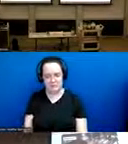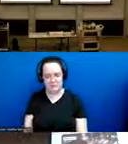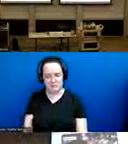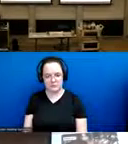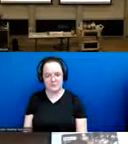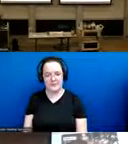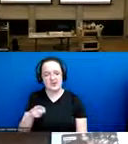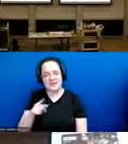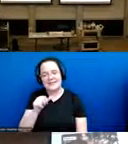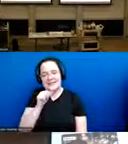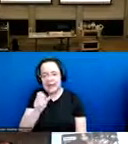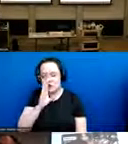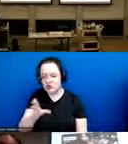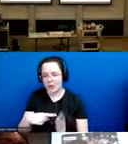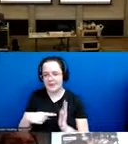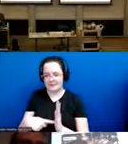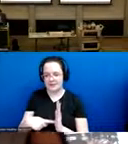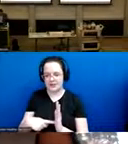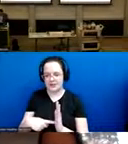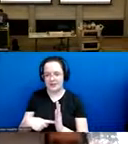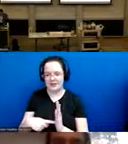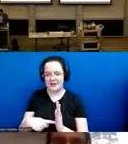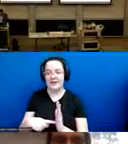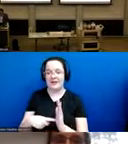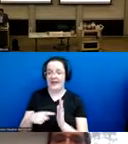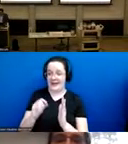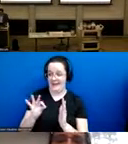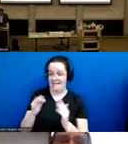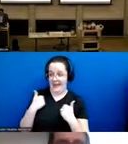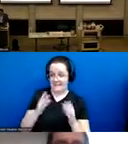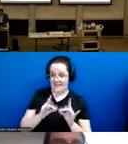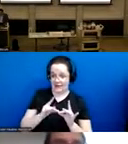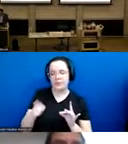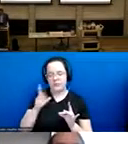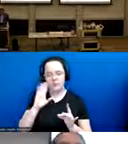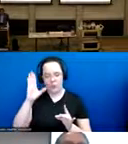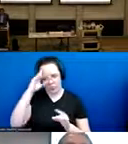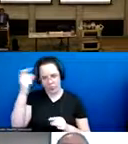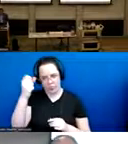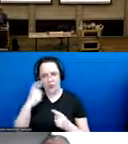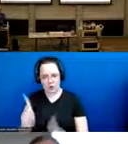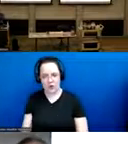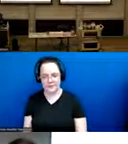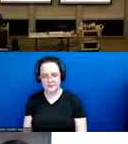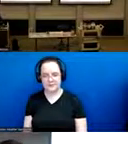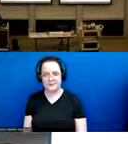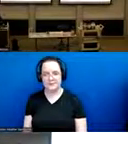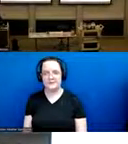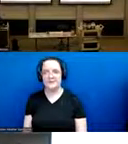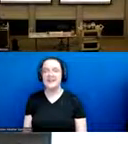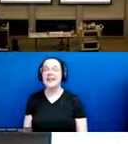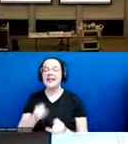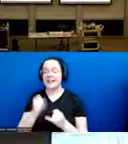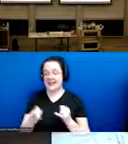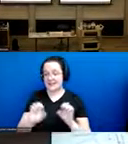indirect demonstration that if you were to probe them with entanglement, they will work, all right? So then the last experiment that we performed